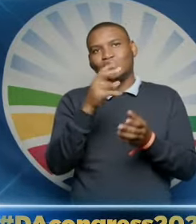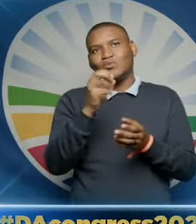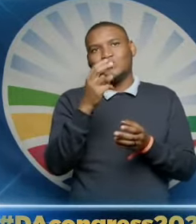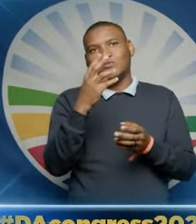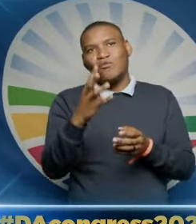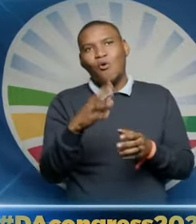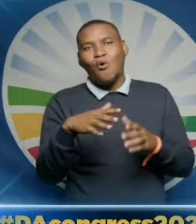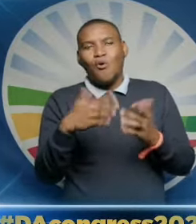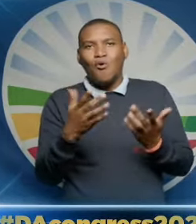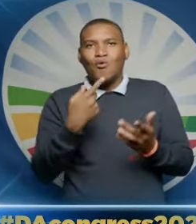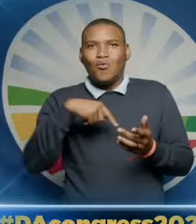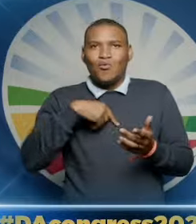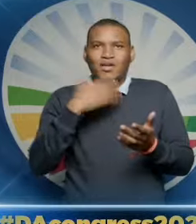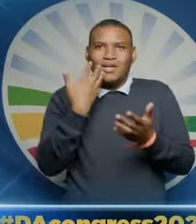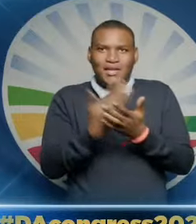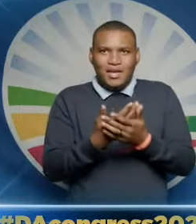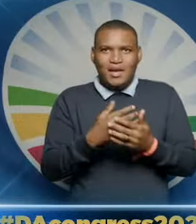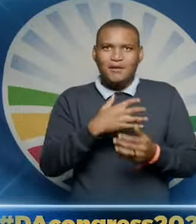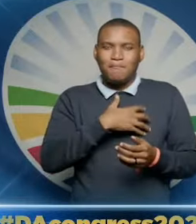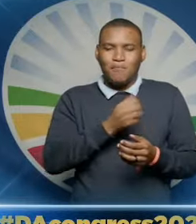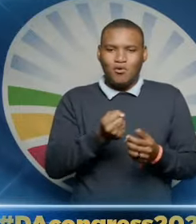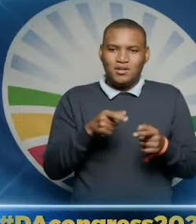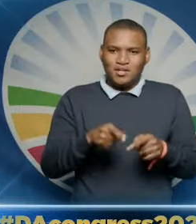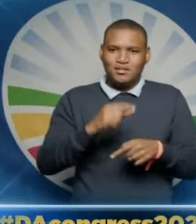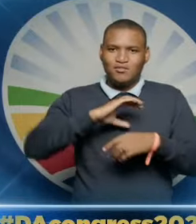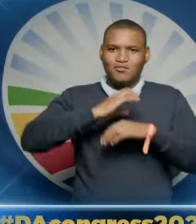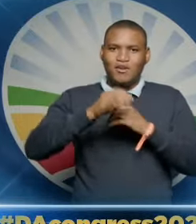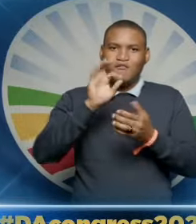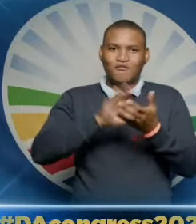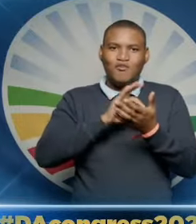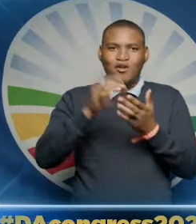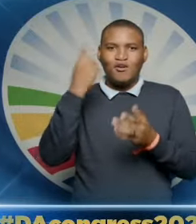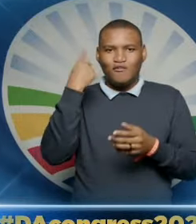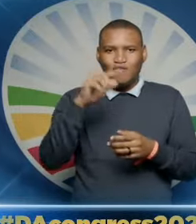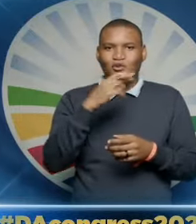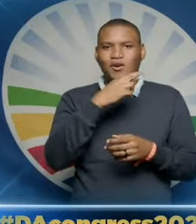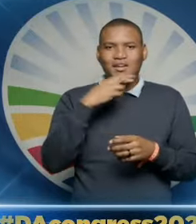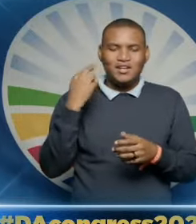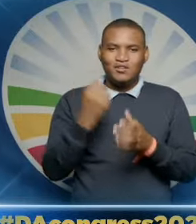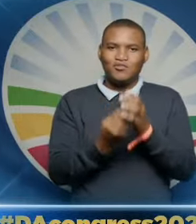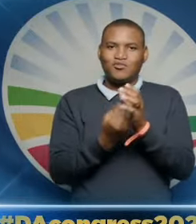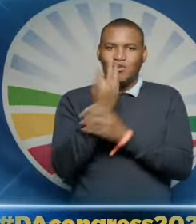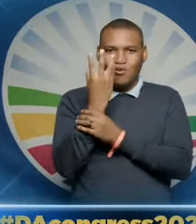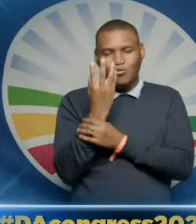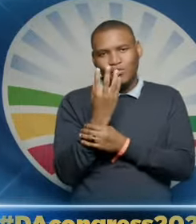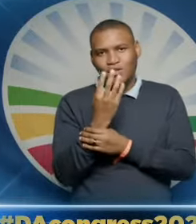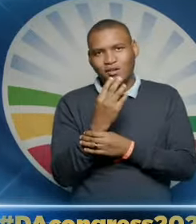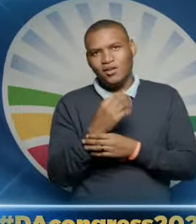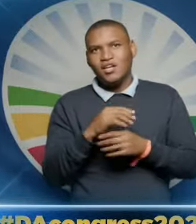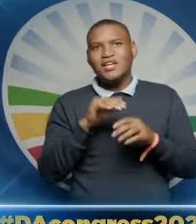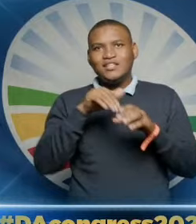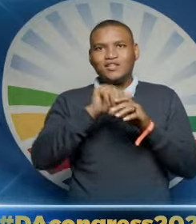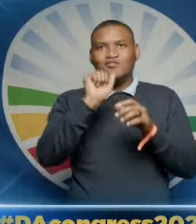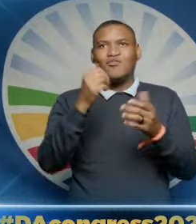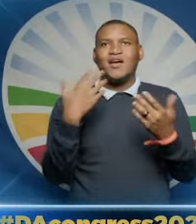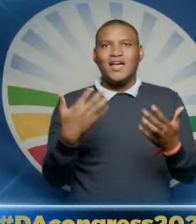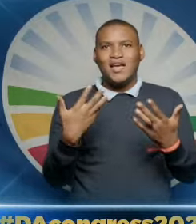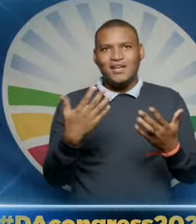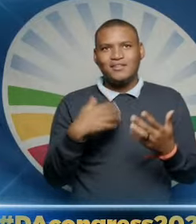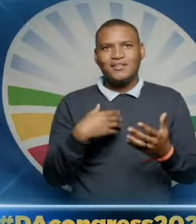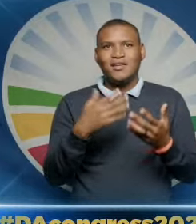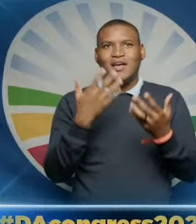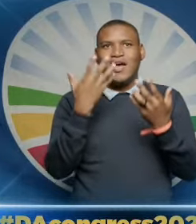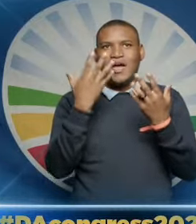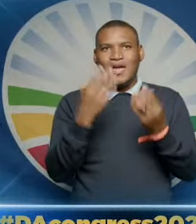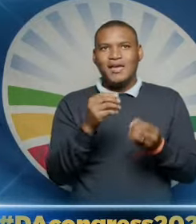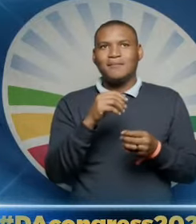2024, or we can be bold at this Congress and vote for real growth. It is in your hands. I am a